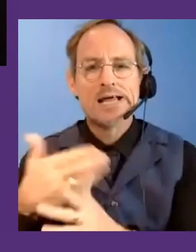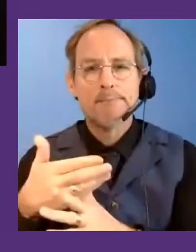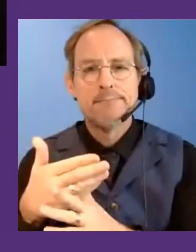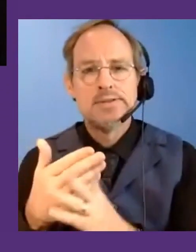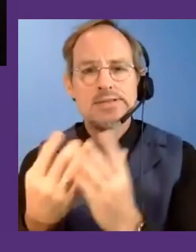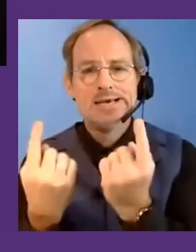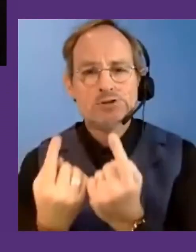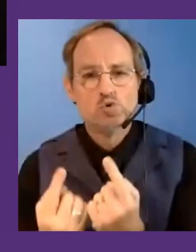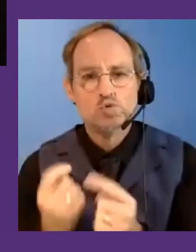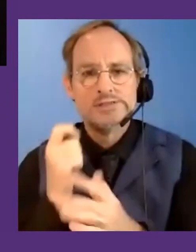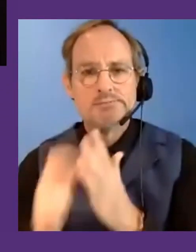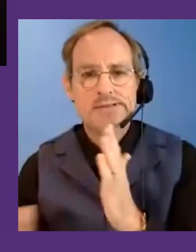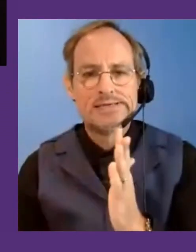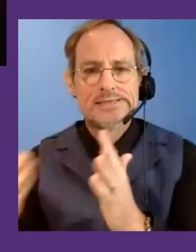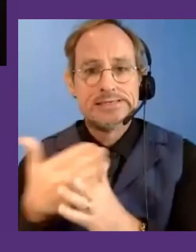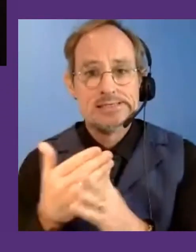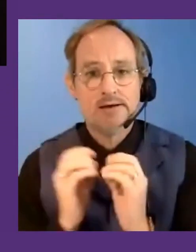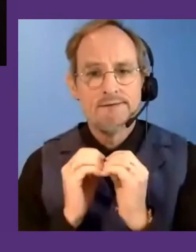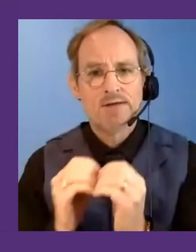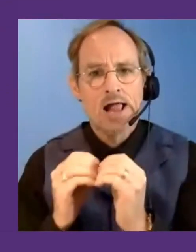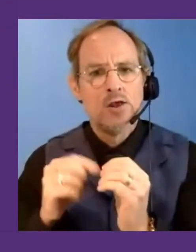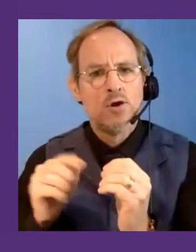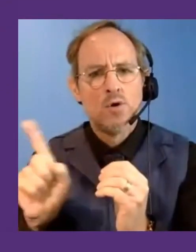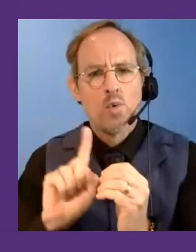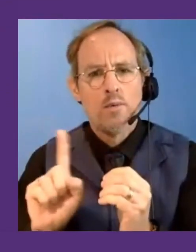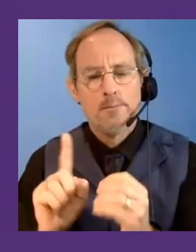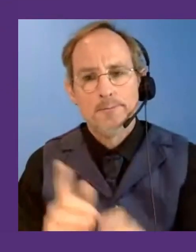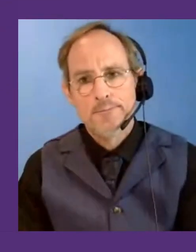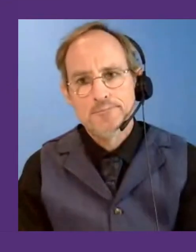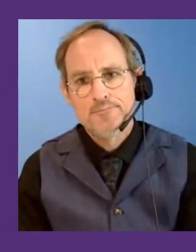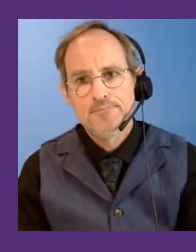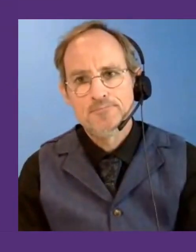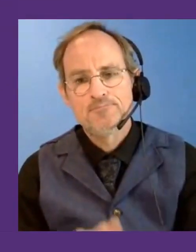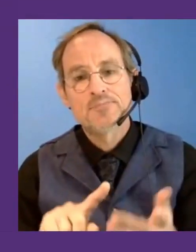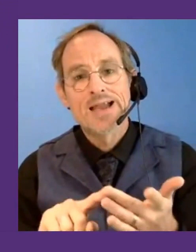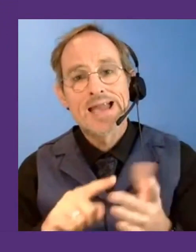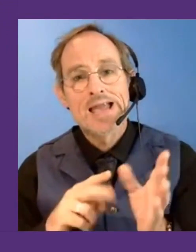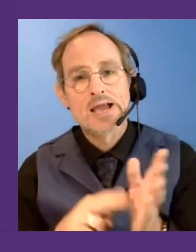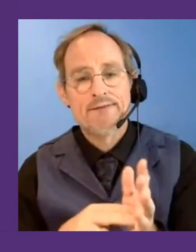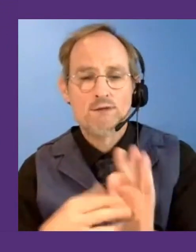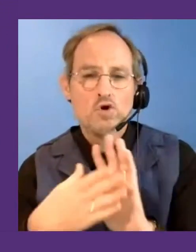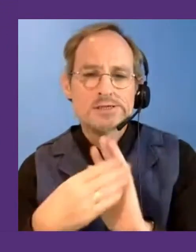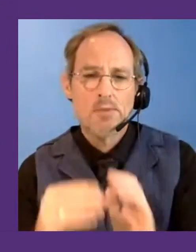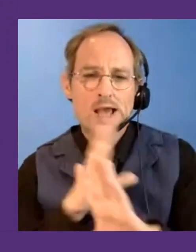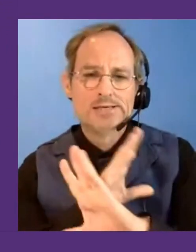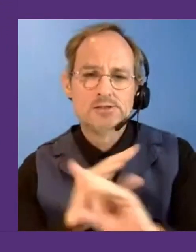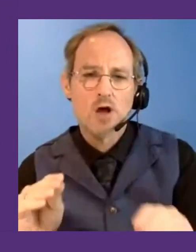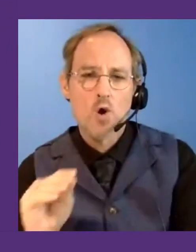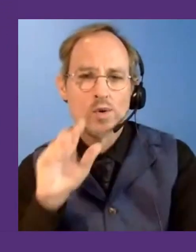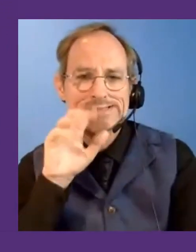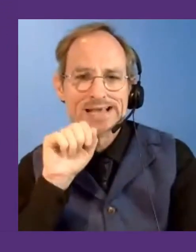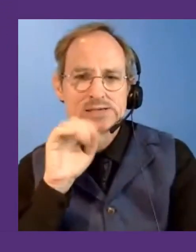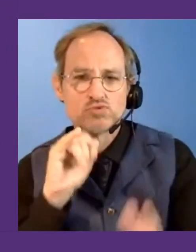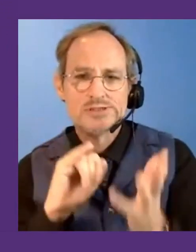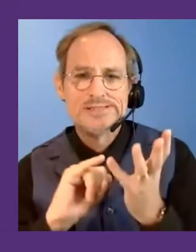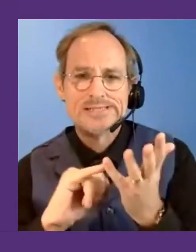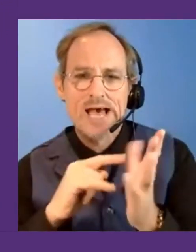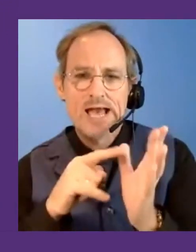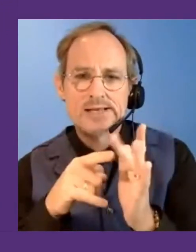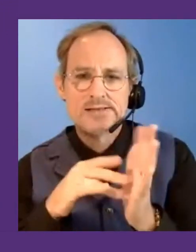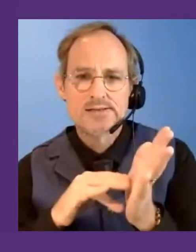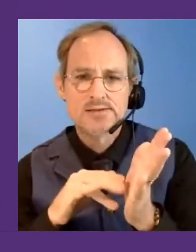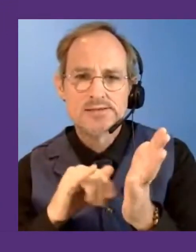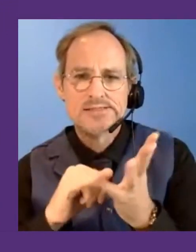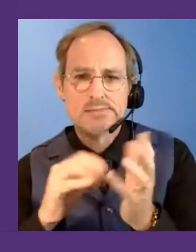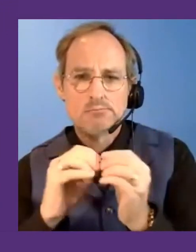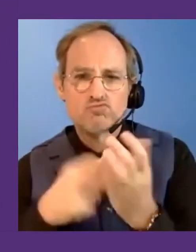disability related work that's taking place? Let me give Sainsbury's a shout out here. When I think back to where we were as a